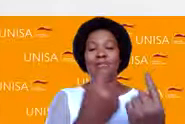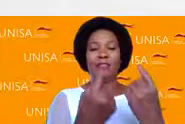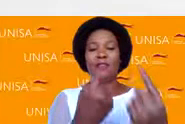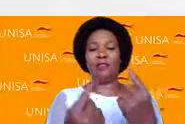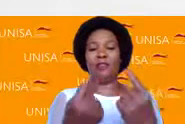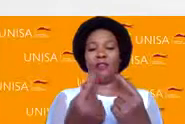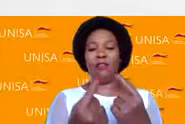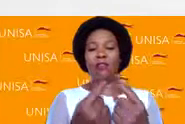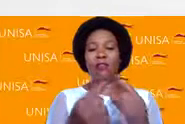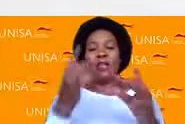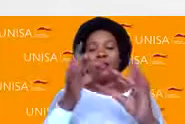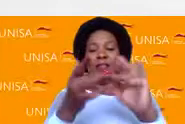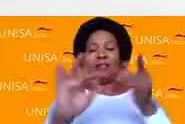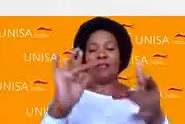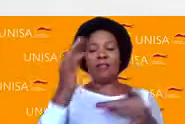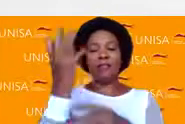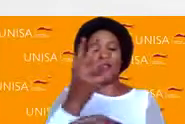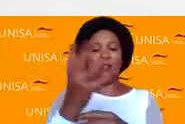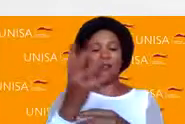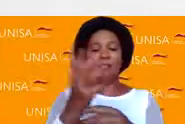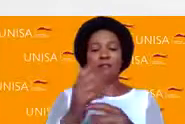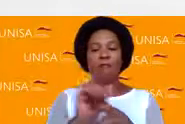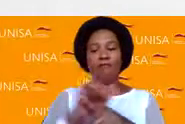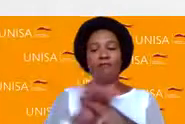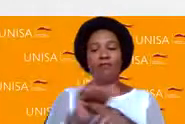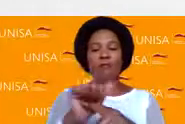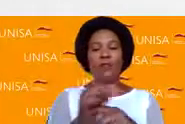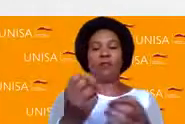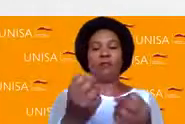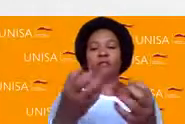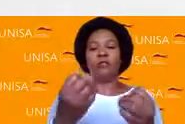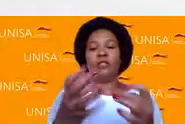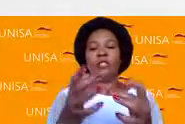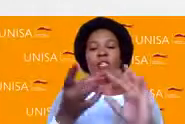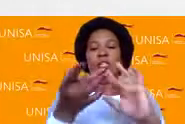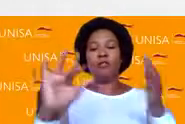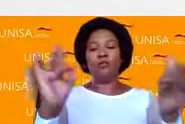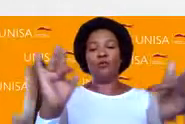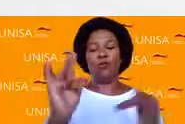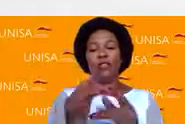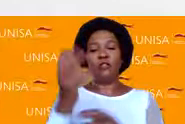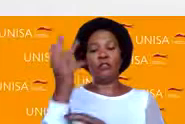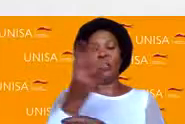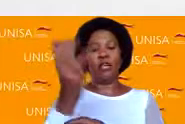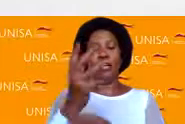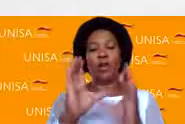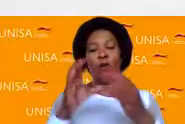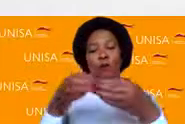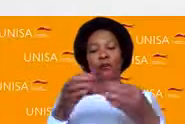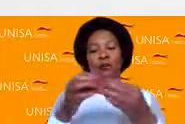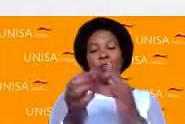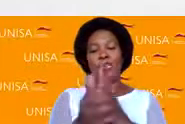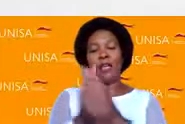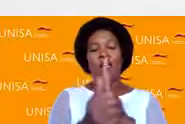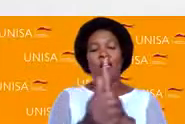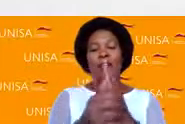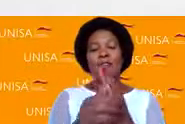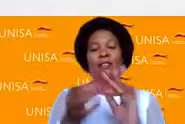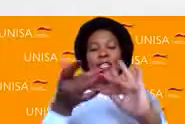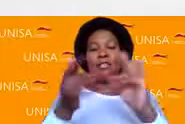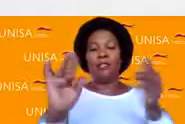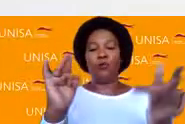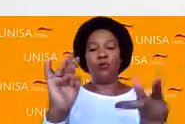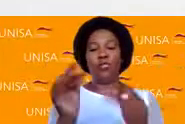group sites. So there's a little bit of a difference between e-tutor sites and group sites, where e-tutors are e-tutors that